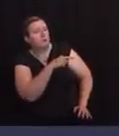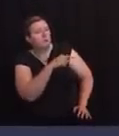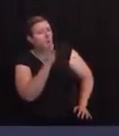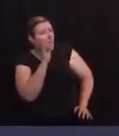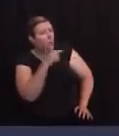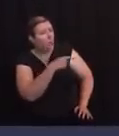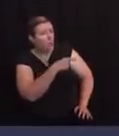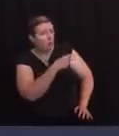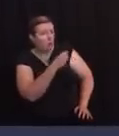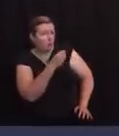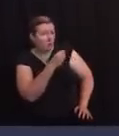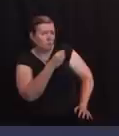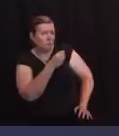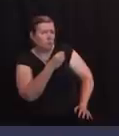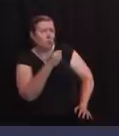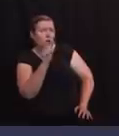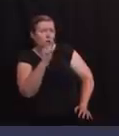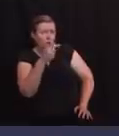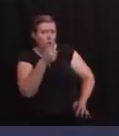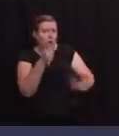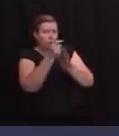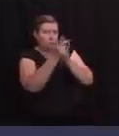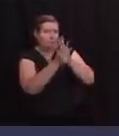Attorney General, local law enforcement,